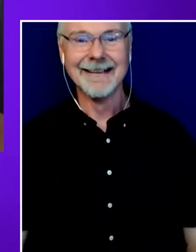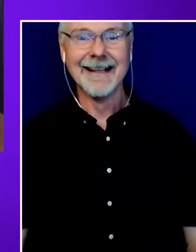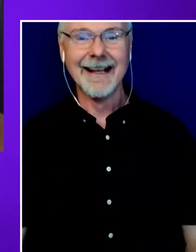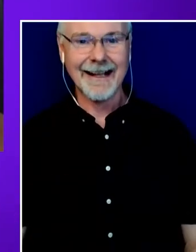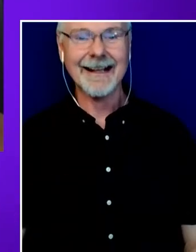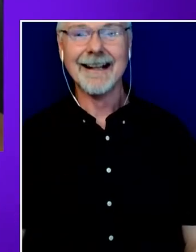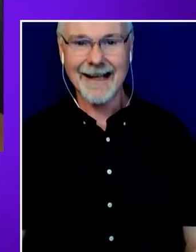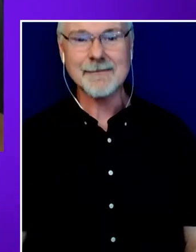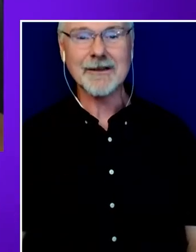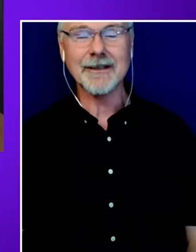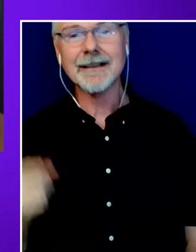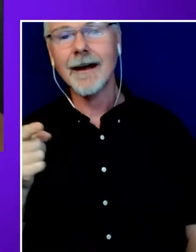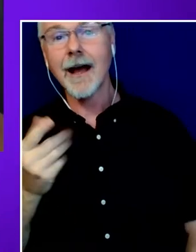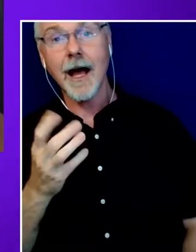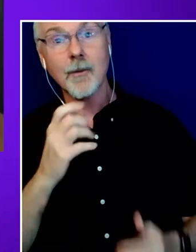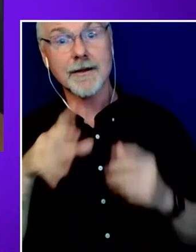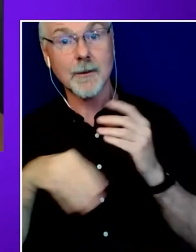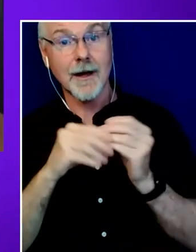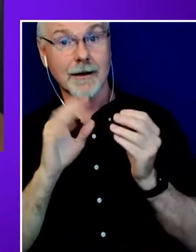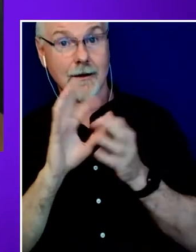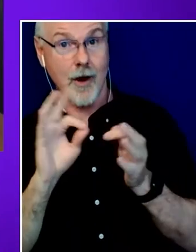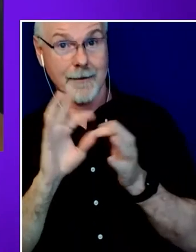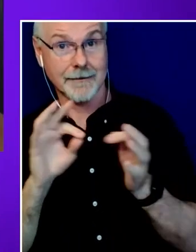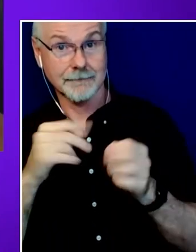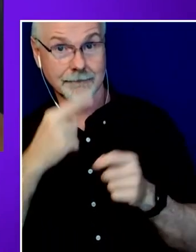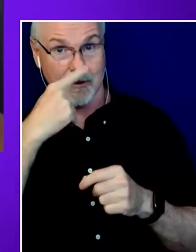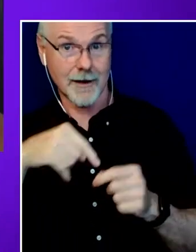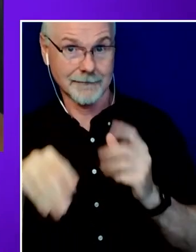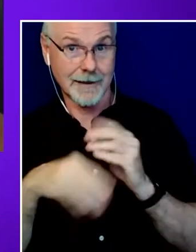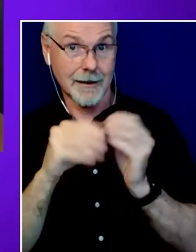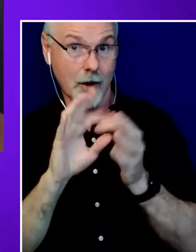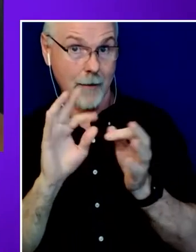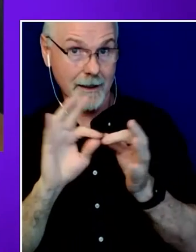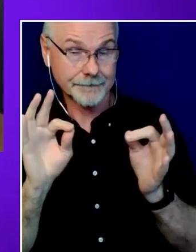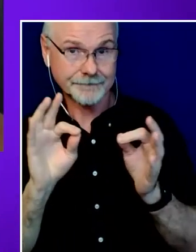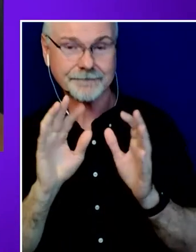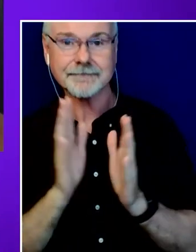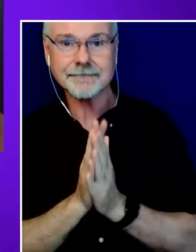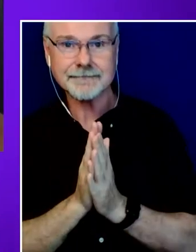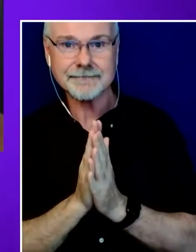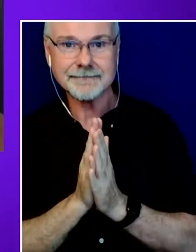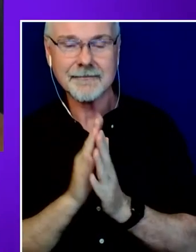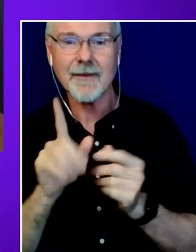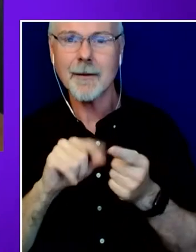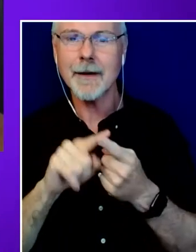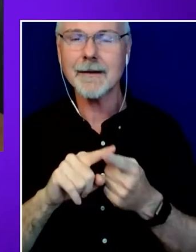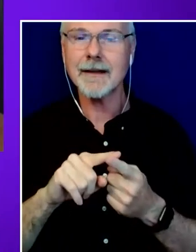I was going to comment, if I may, about the sure. XR space.